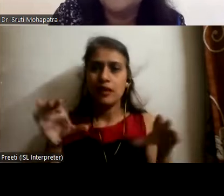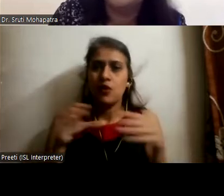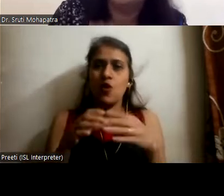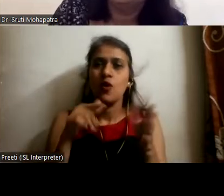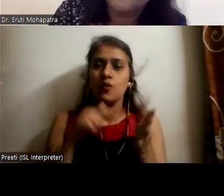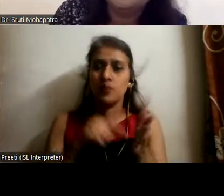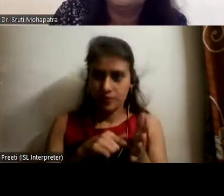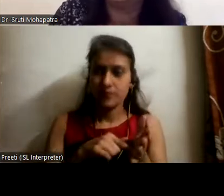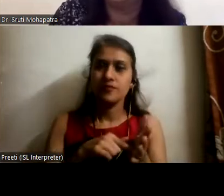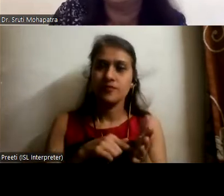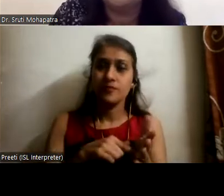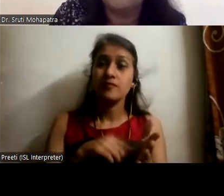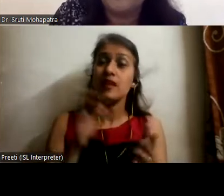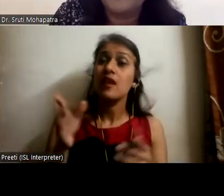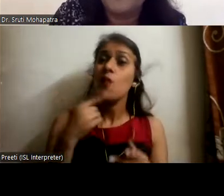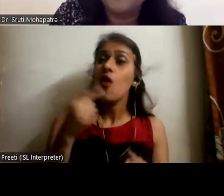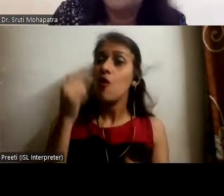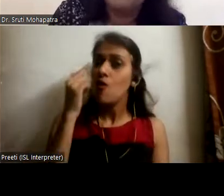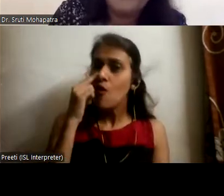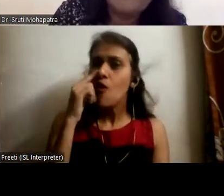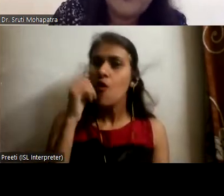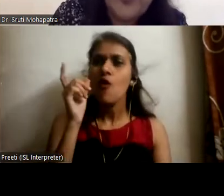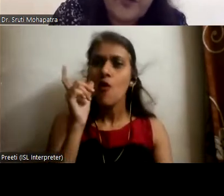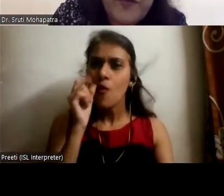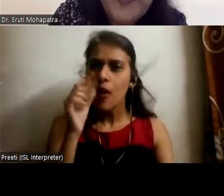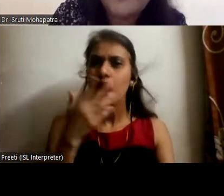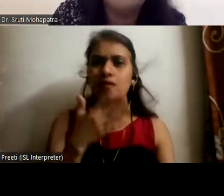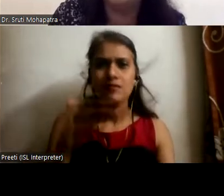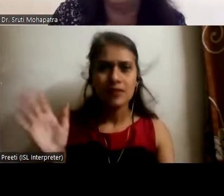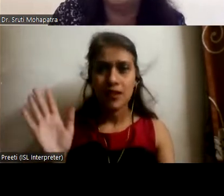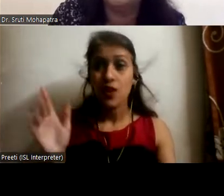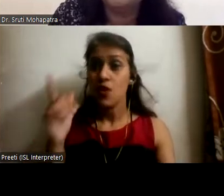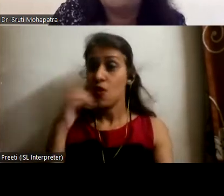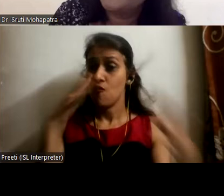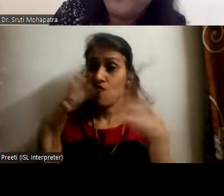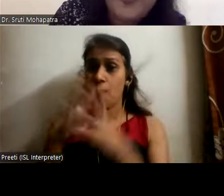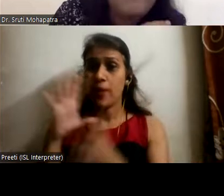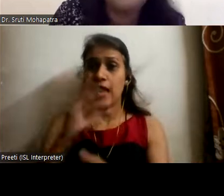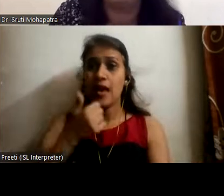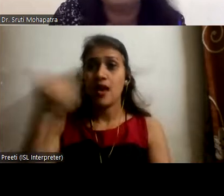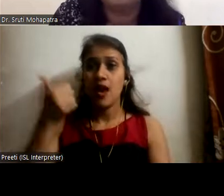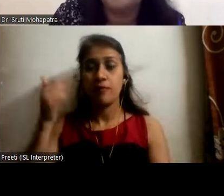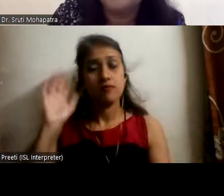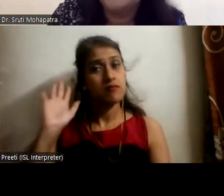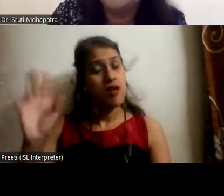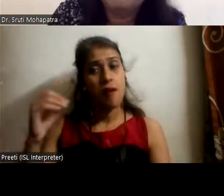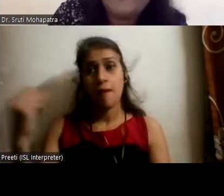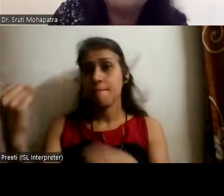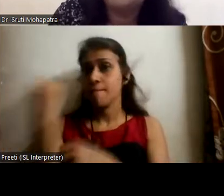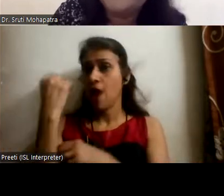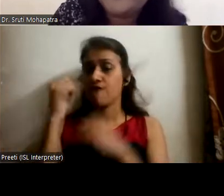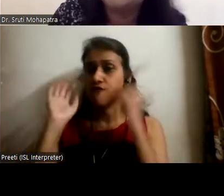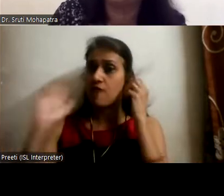the world, gender has become so prominent. We have a women's commission in India, which is very, very powerful.